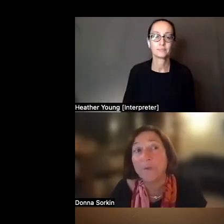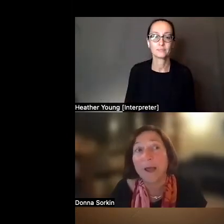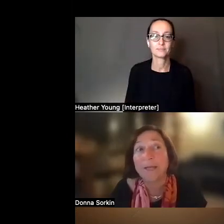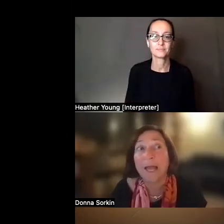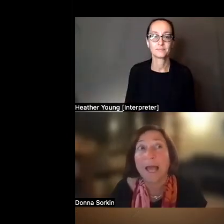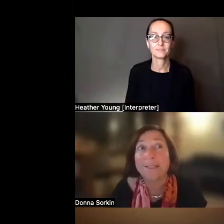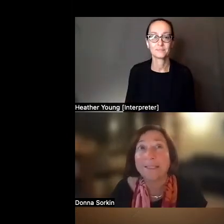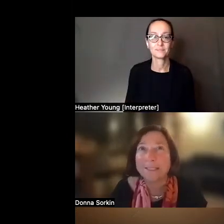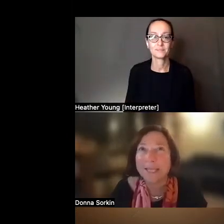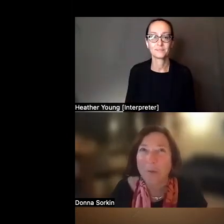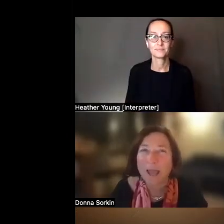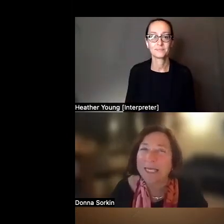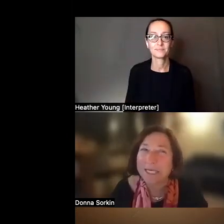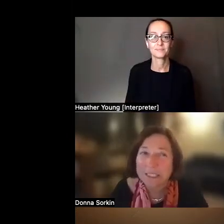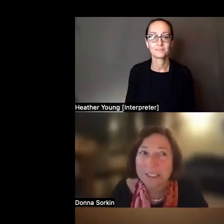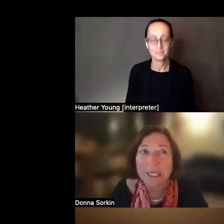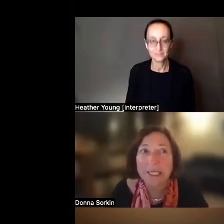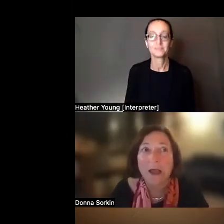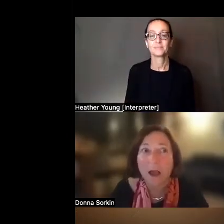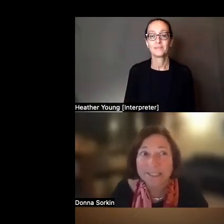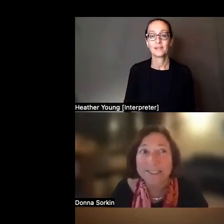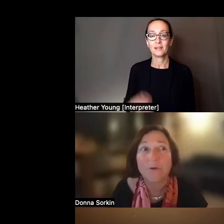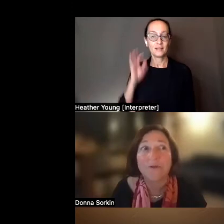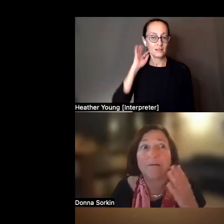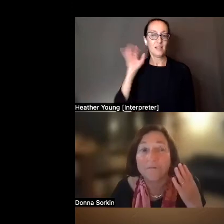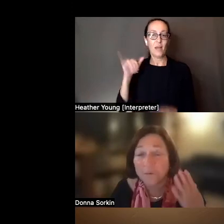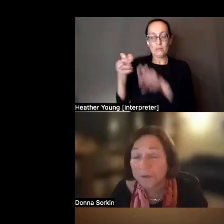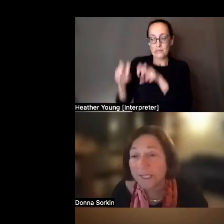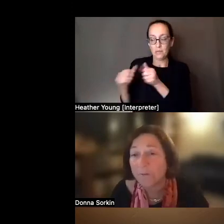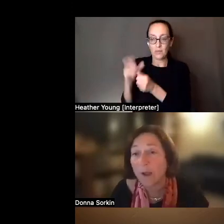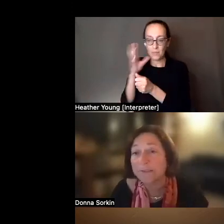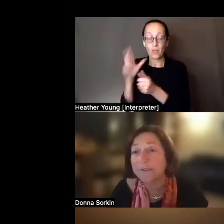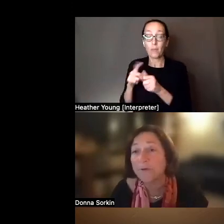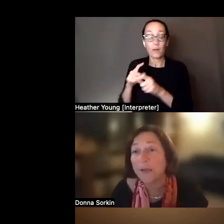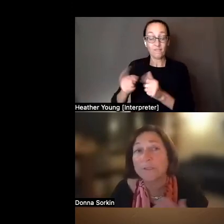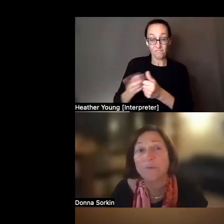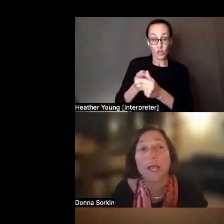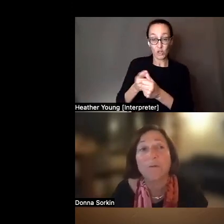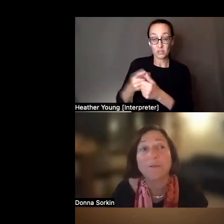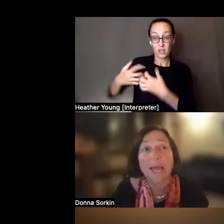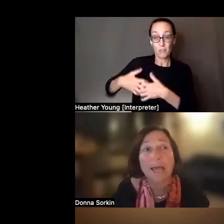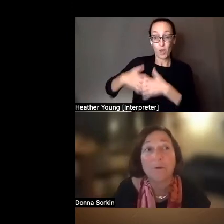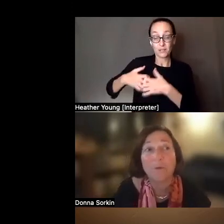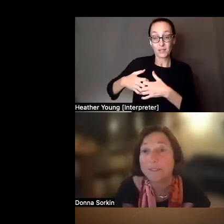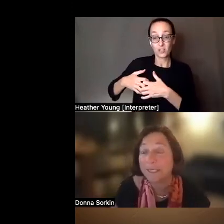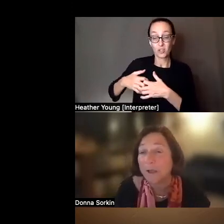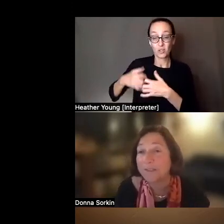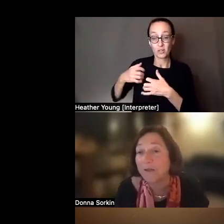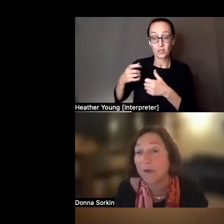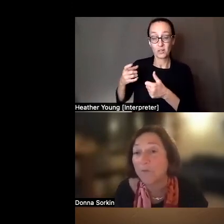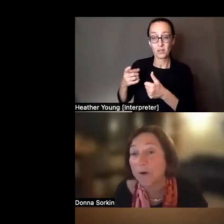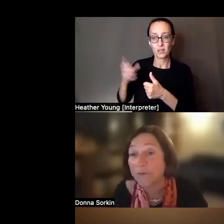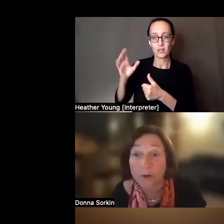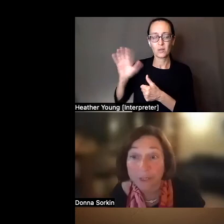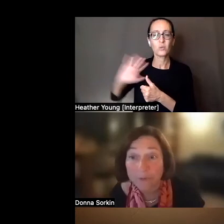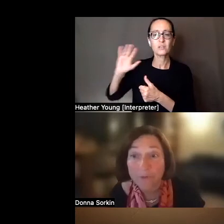So I did it that way initially, honestly, with that first sound processor. That was when I was at what was then called Self-Help